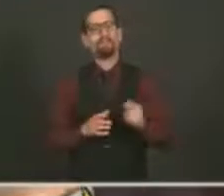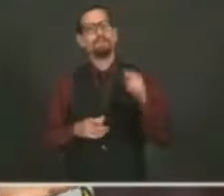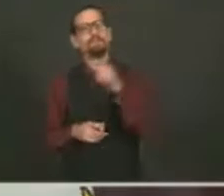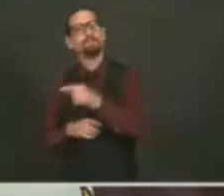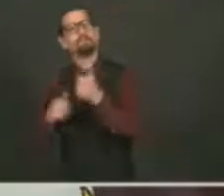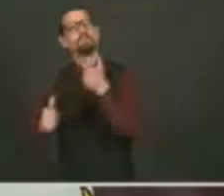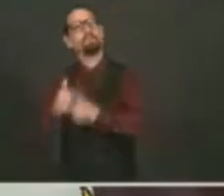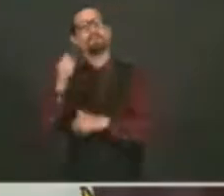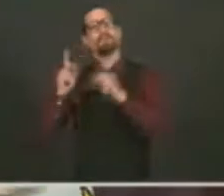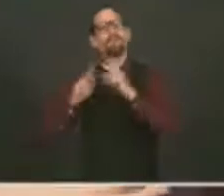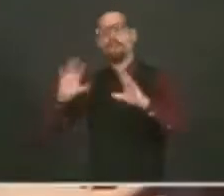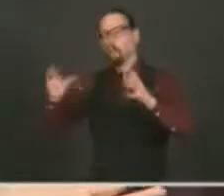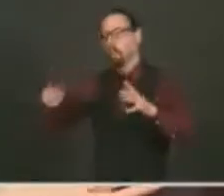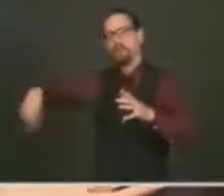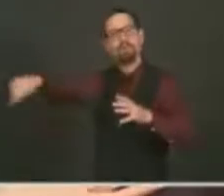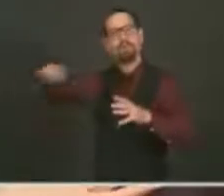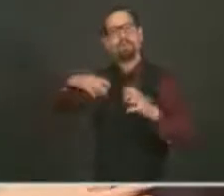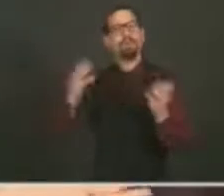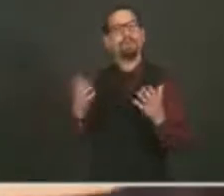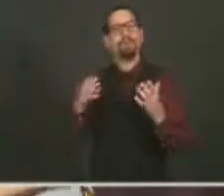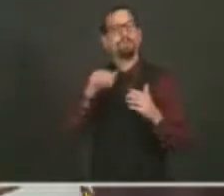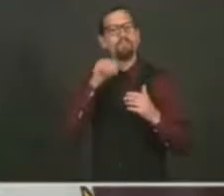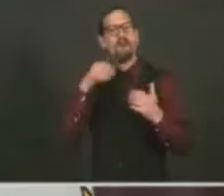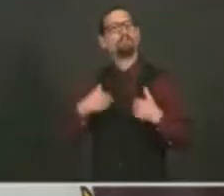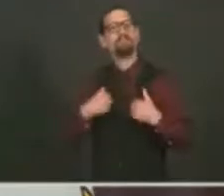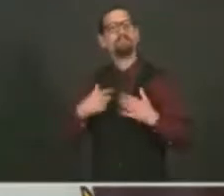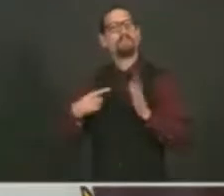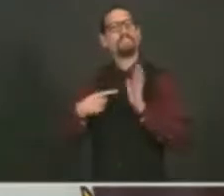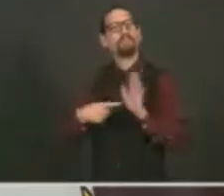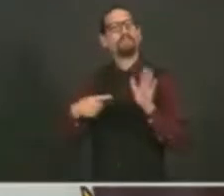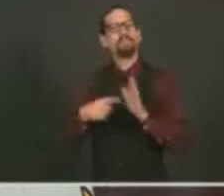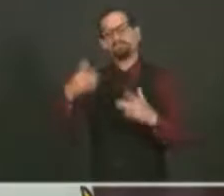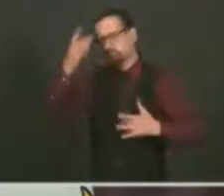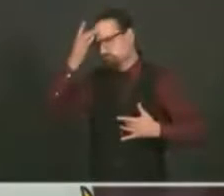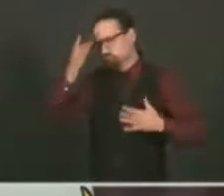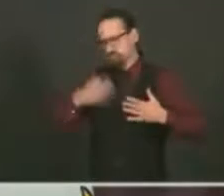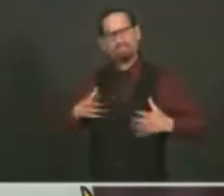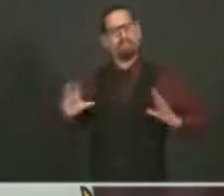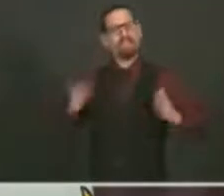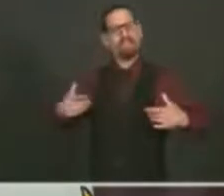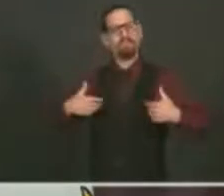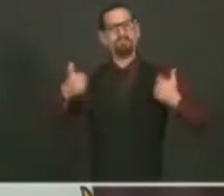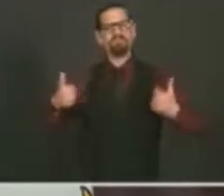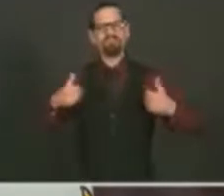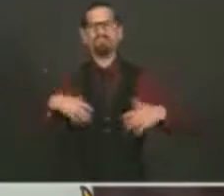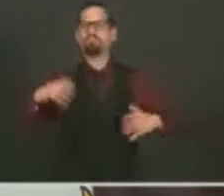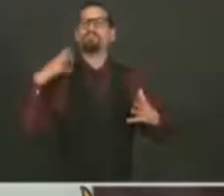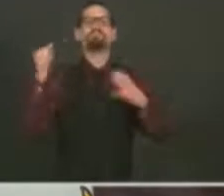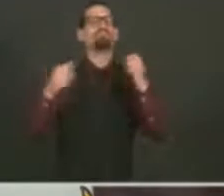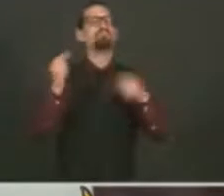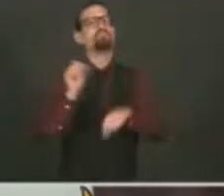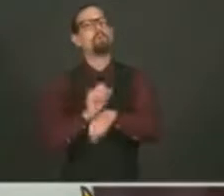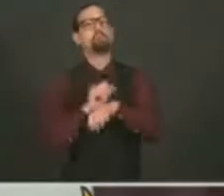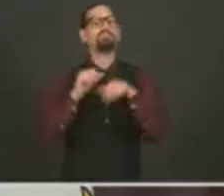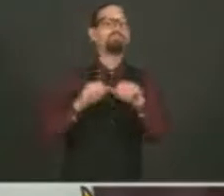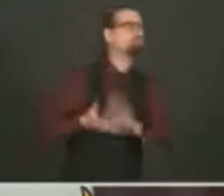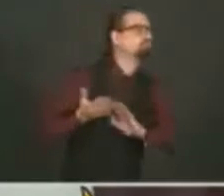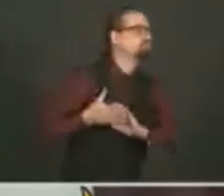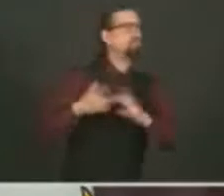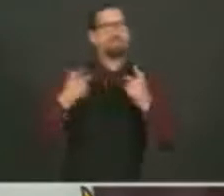are out and about, and who are spreading. So that's on us. What we are going to do is come back to you with